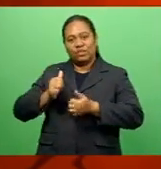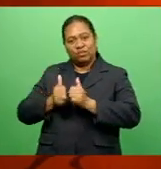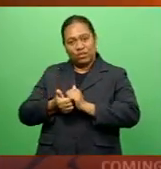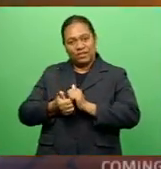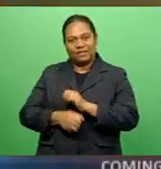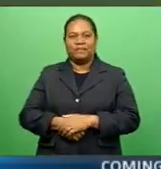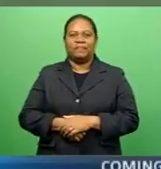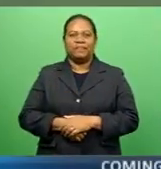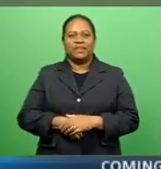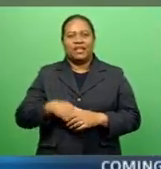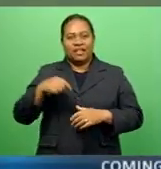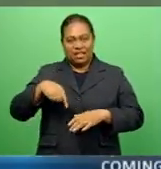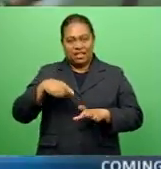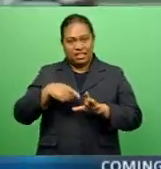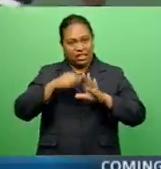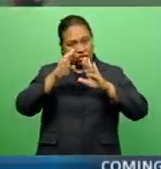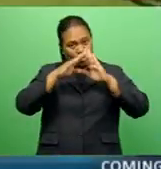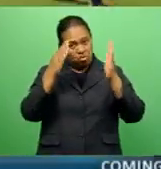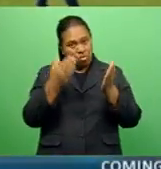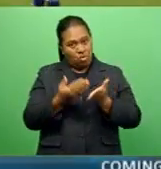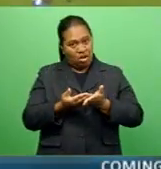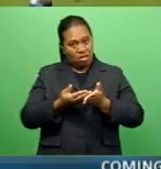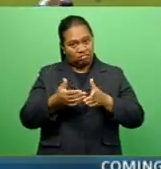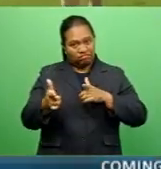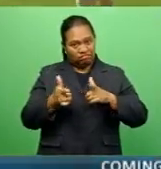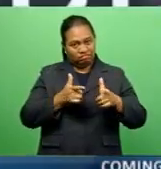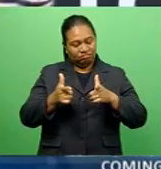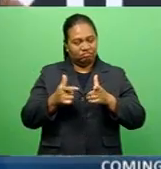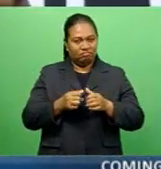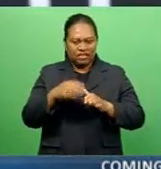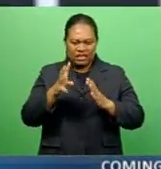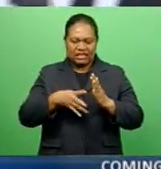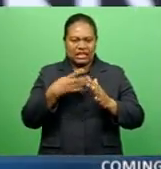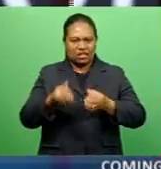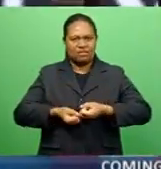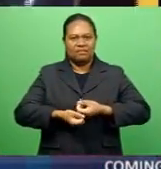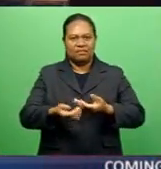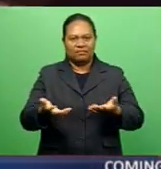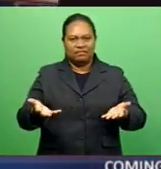sports, 2021 World Series schedule released.